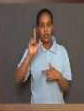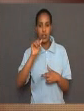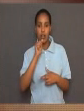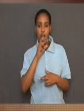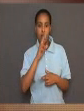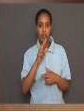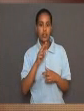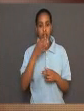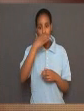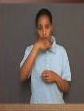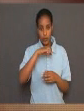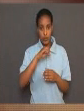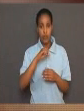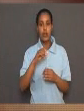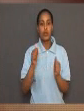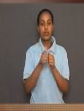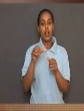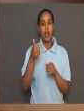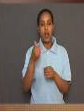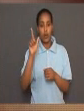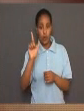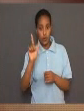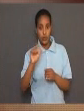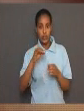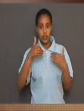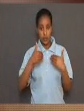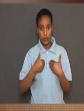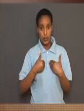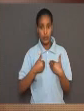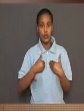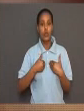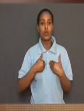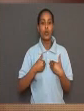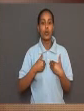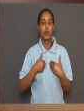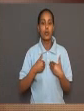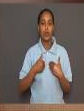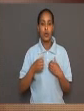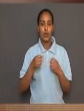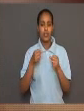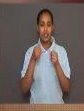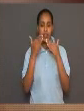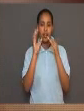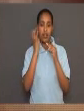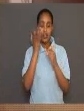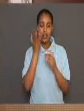are heated with alcohols in the presence of concentrated sulfuric